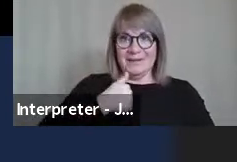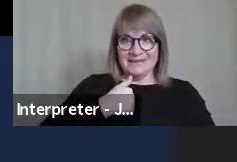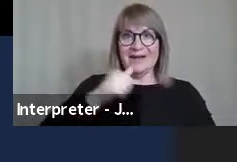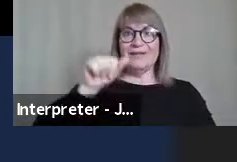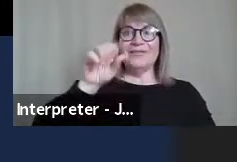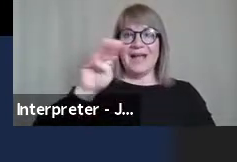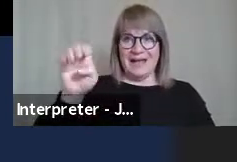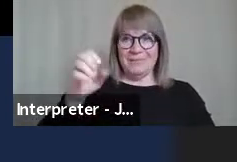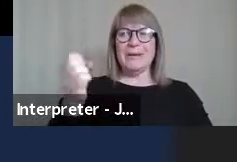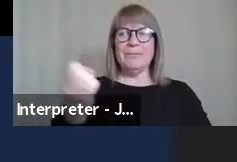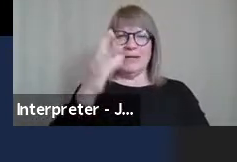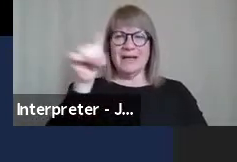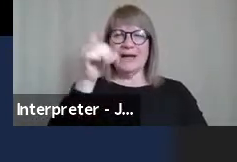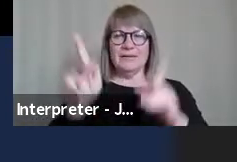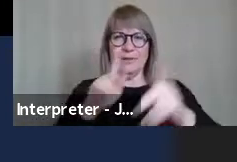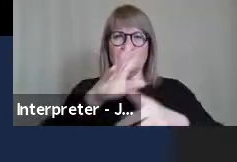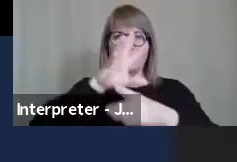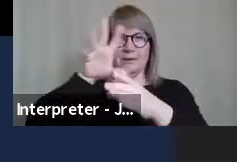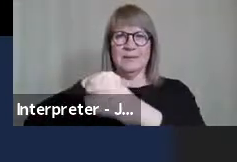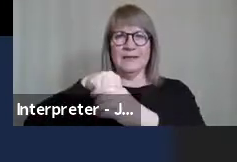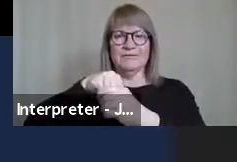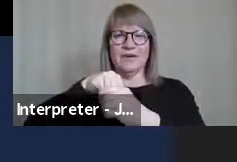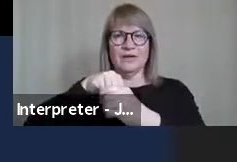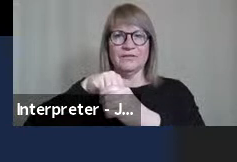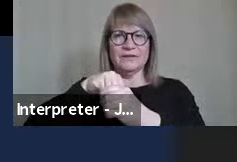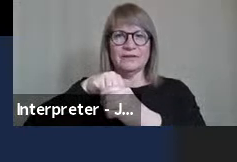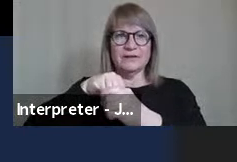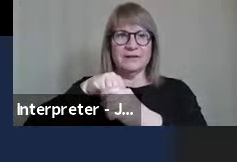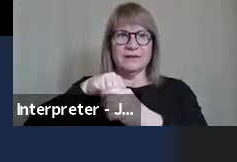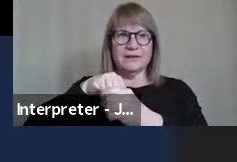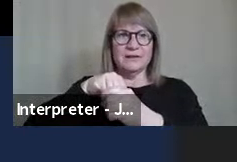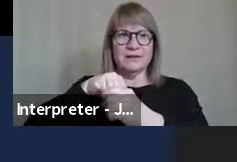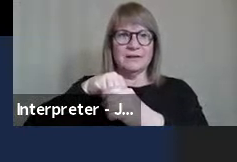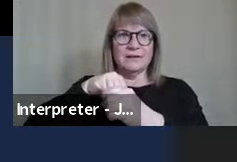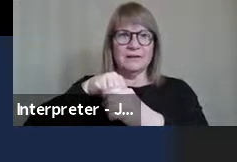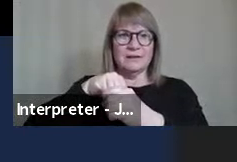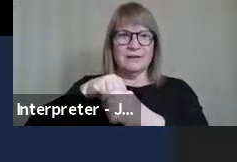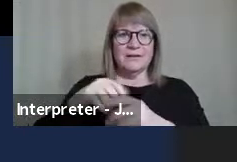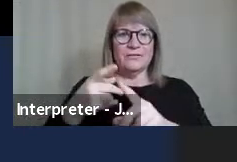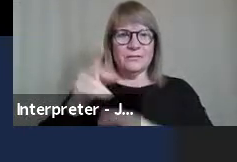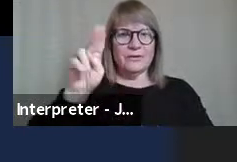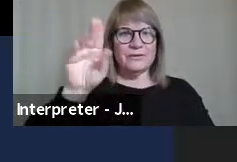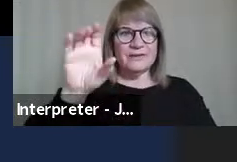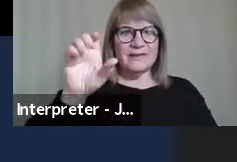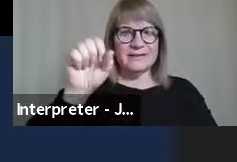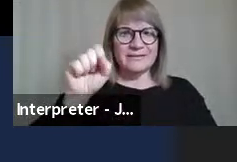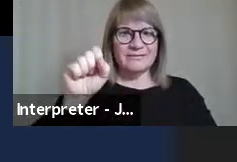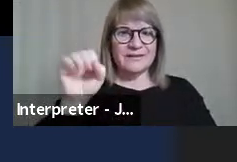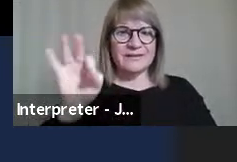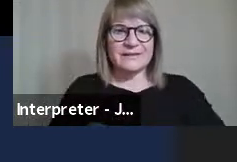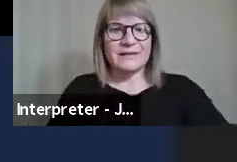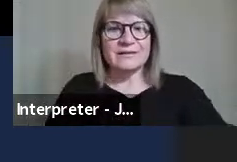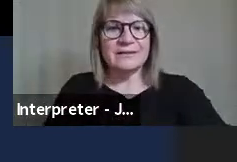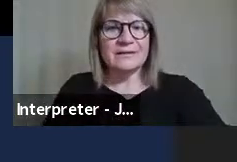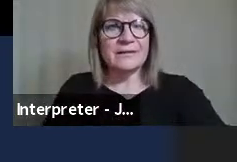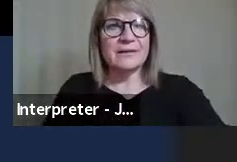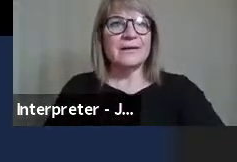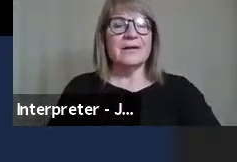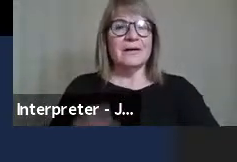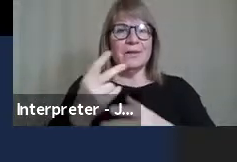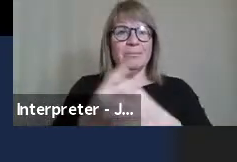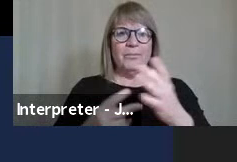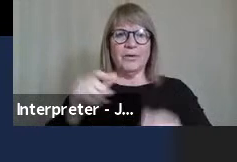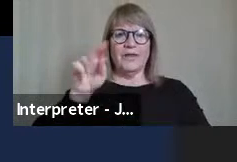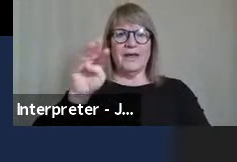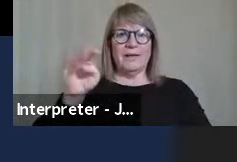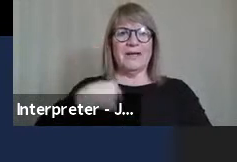people have been involved with uh launching at ucsf at uc san francisco uh both amy and i are in the department of communities and